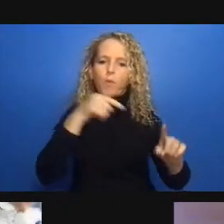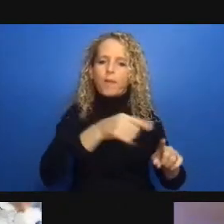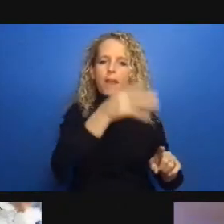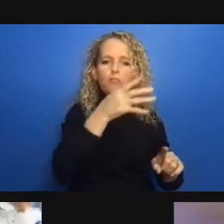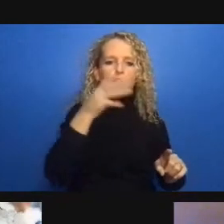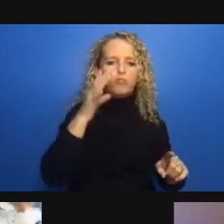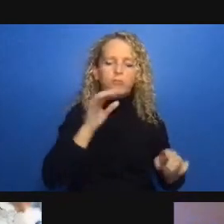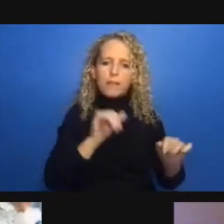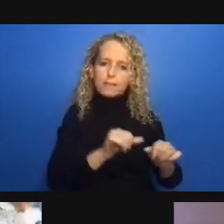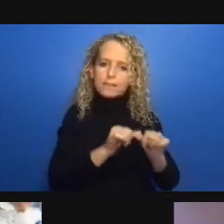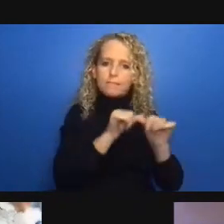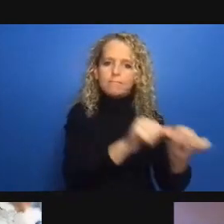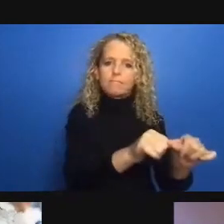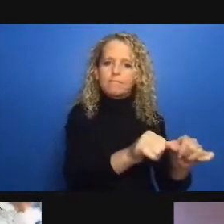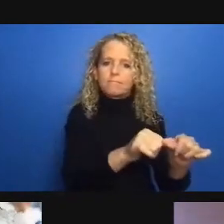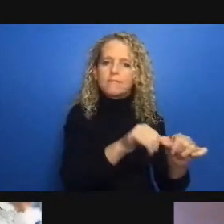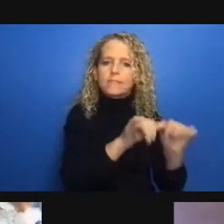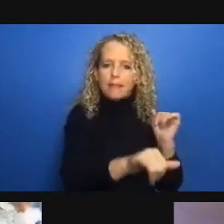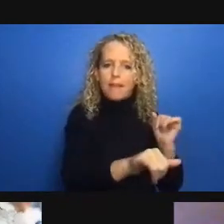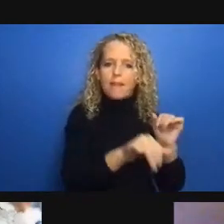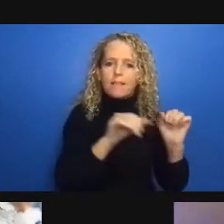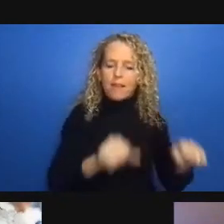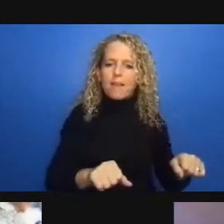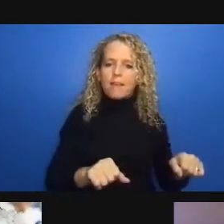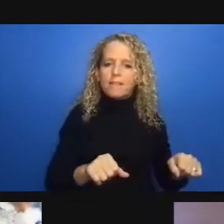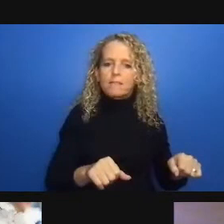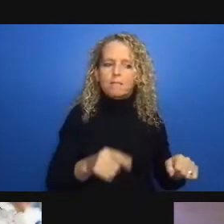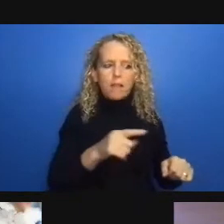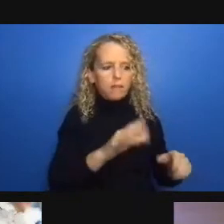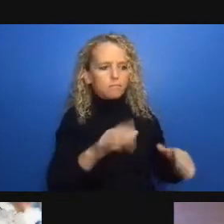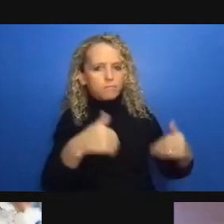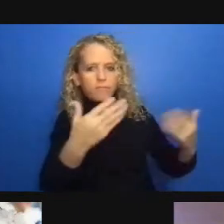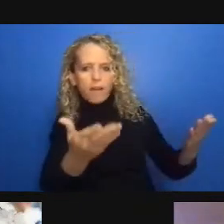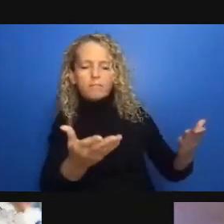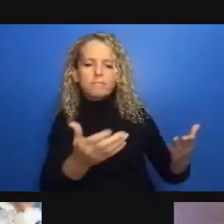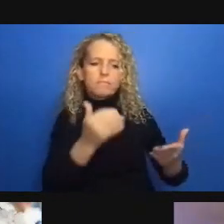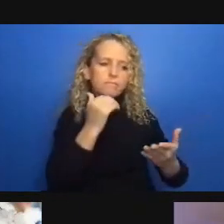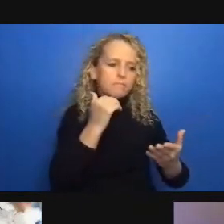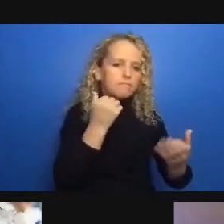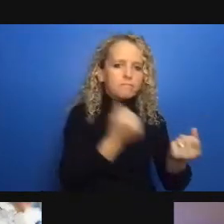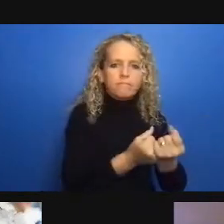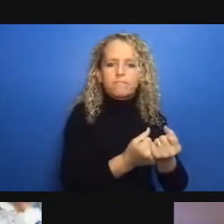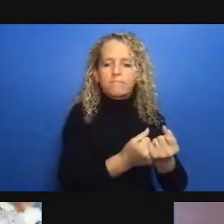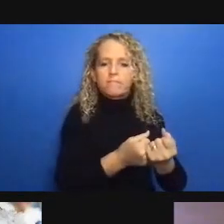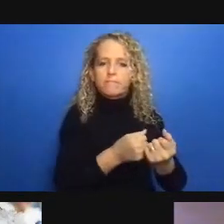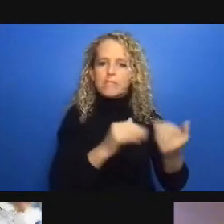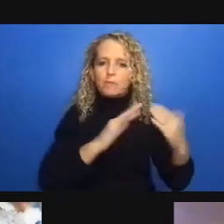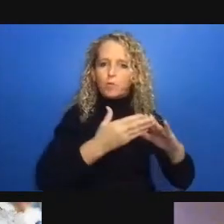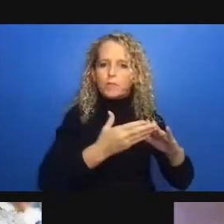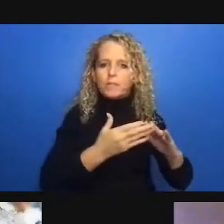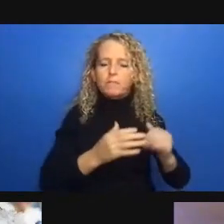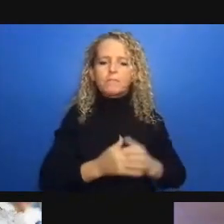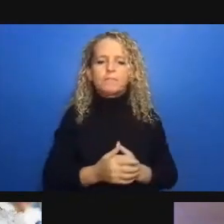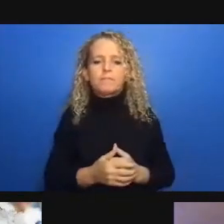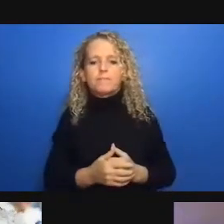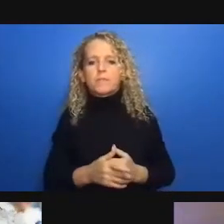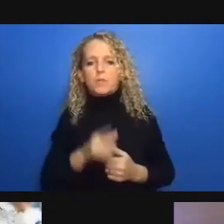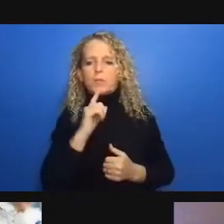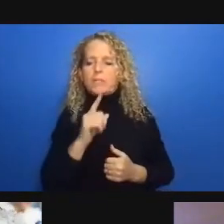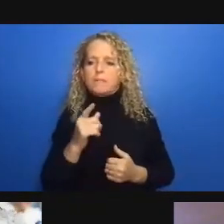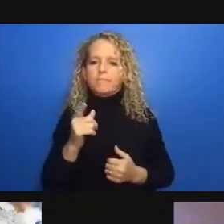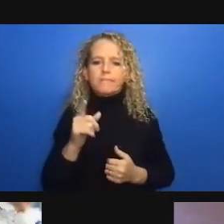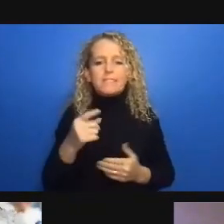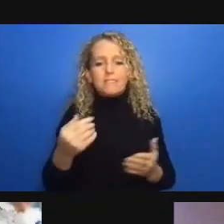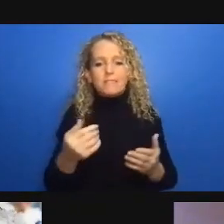They're essential to our industry, and they have a lot to contribute to the community. So seeing what immigration type programs could be put in